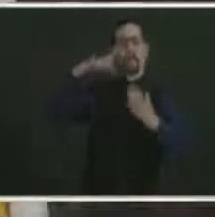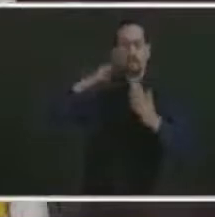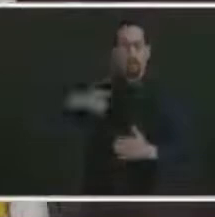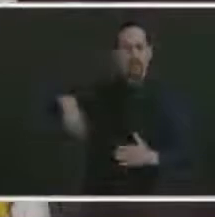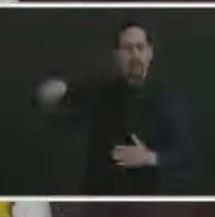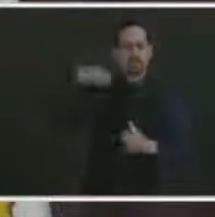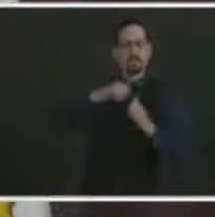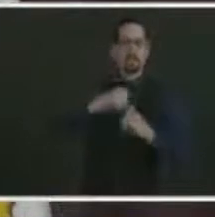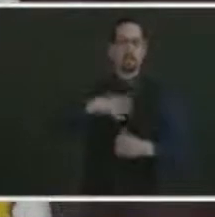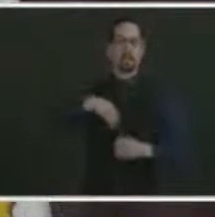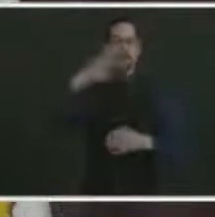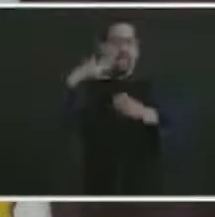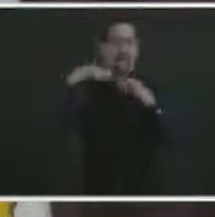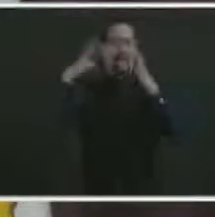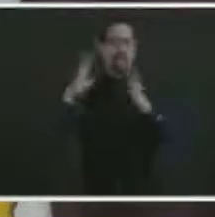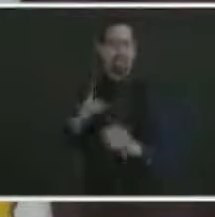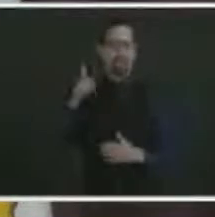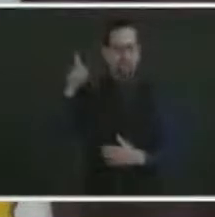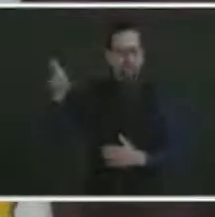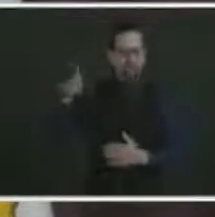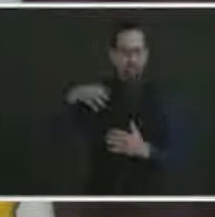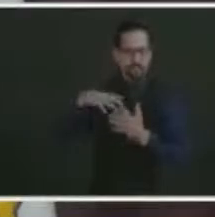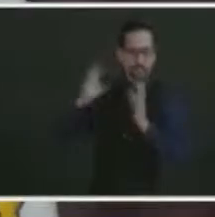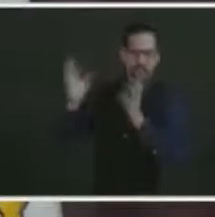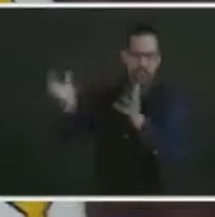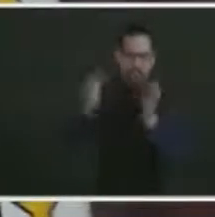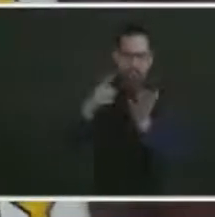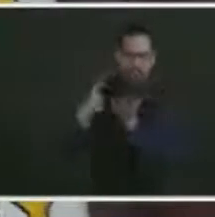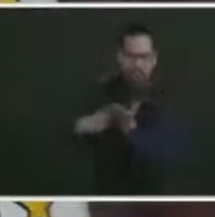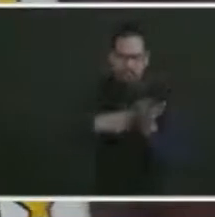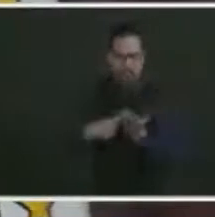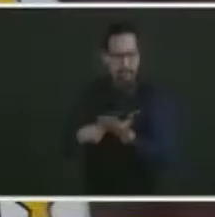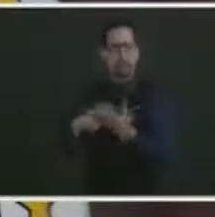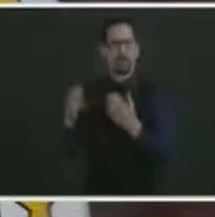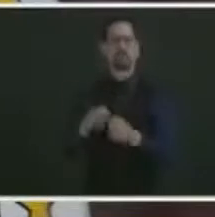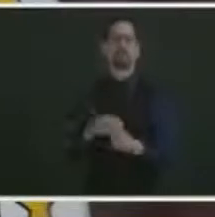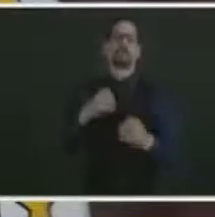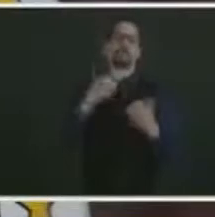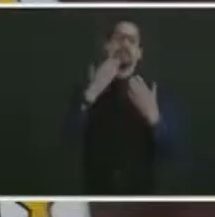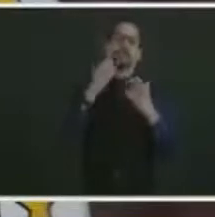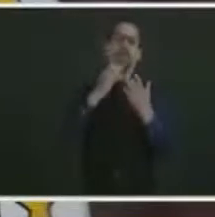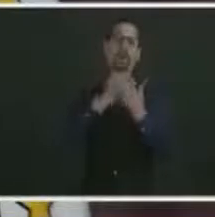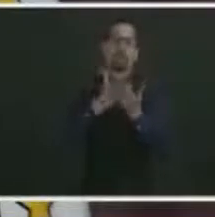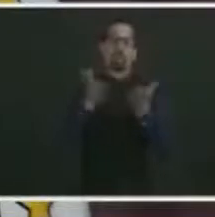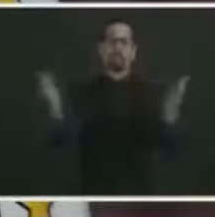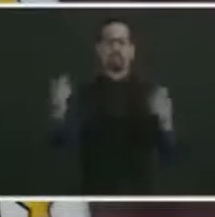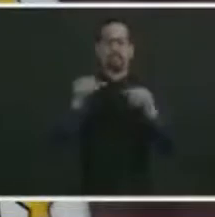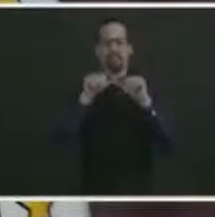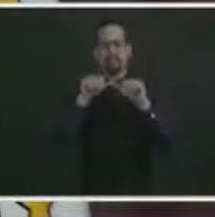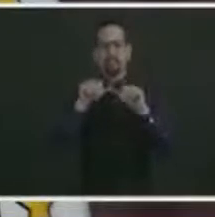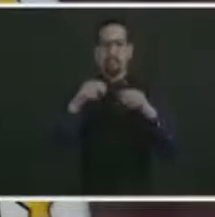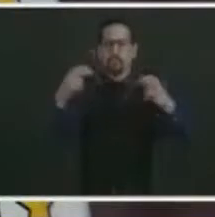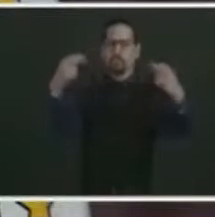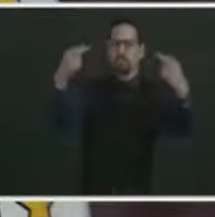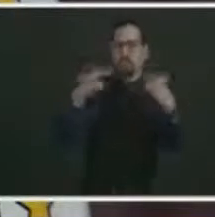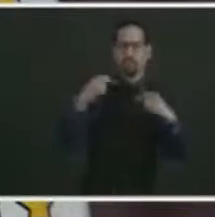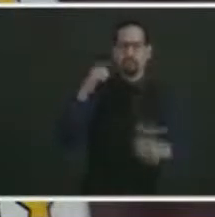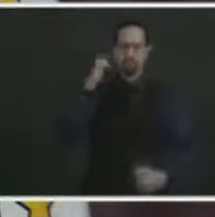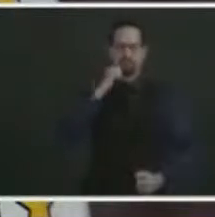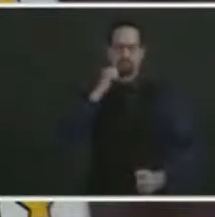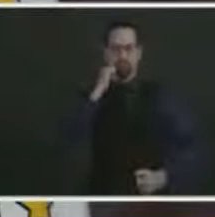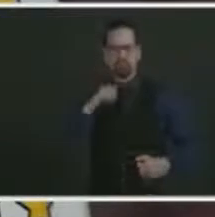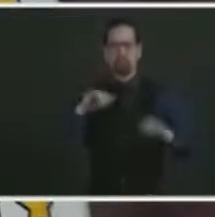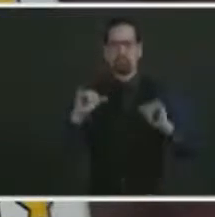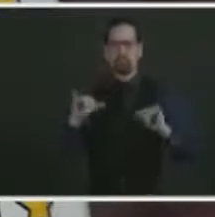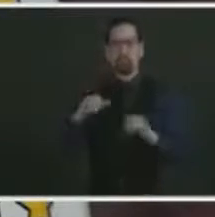you. And I want to thank you, as I always do, by continuing to tune in to these press conferences. I'll be back tomorrow